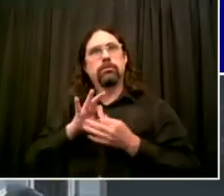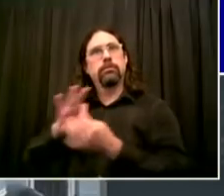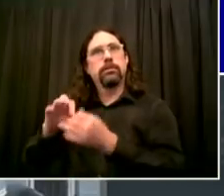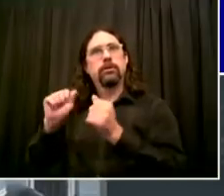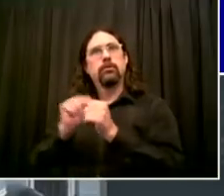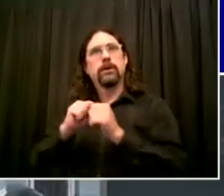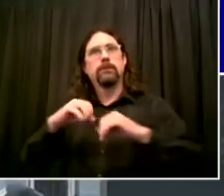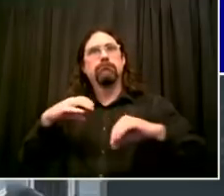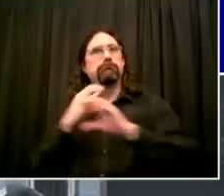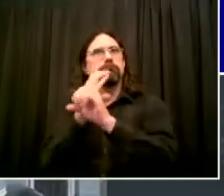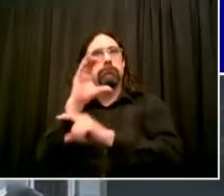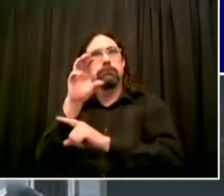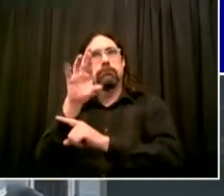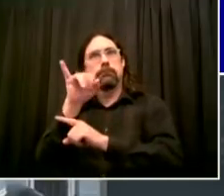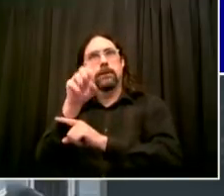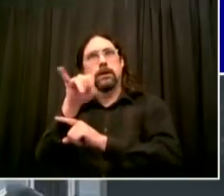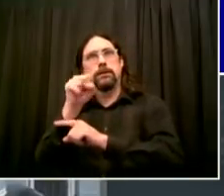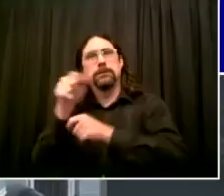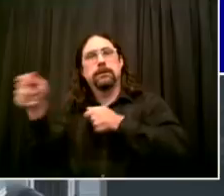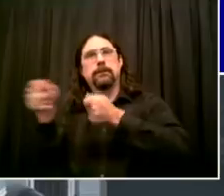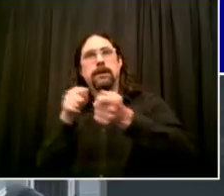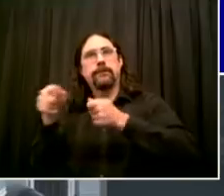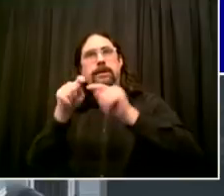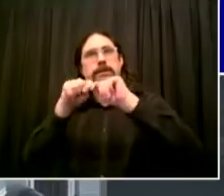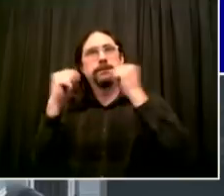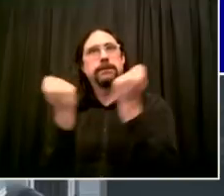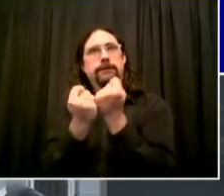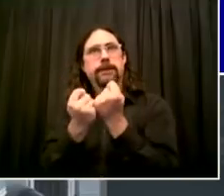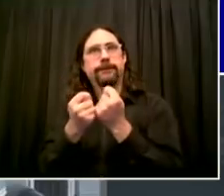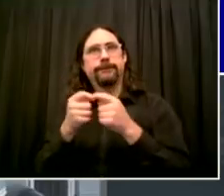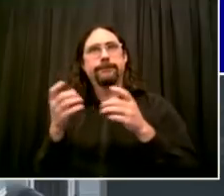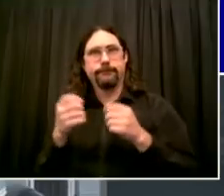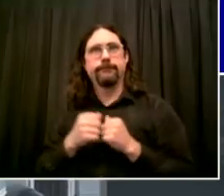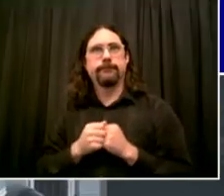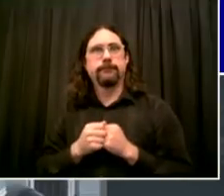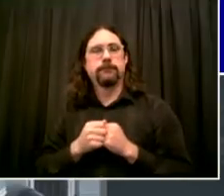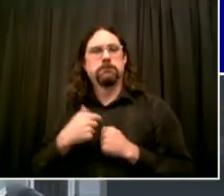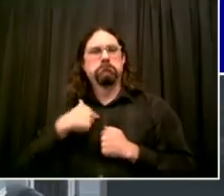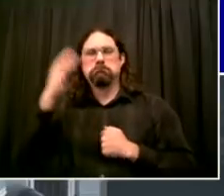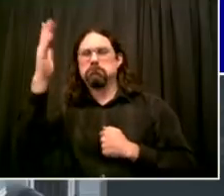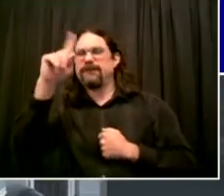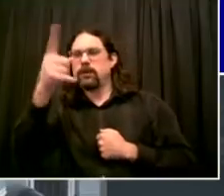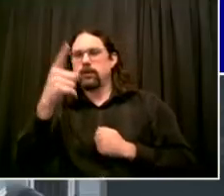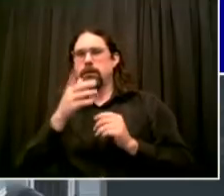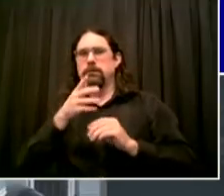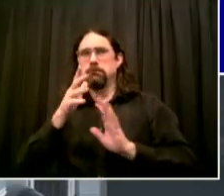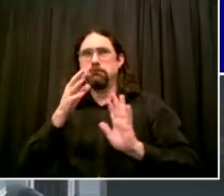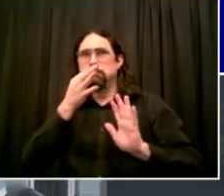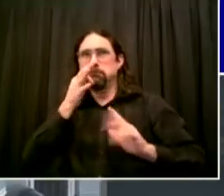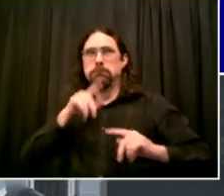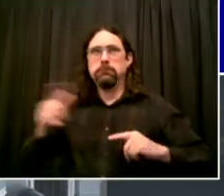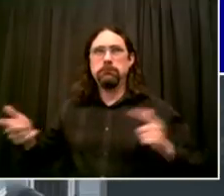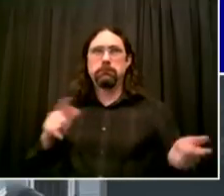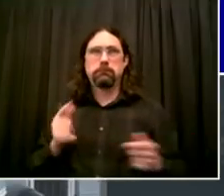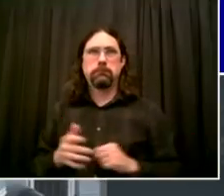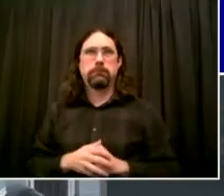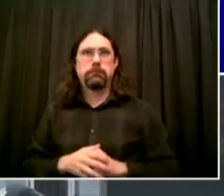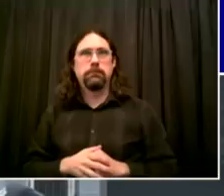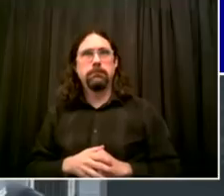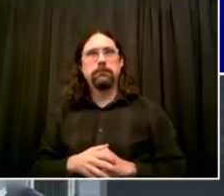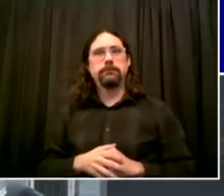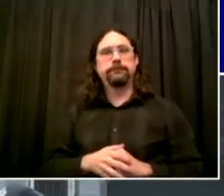movement at the time I took office as mayor. I came to understand it piece by piece. I came to understand phrases like